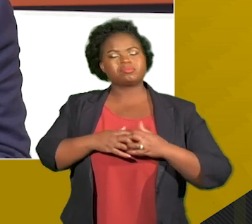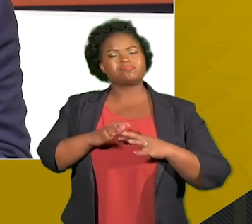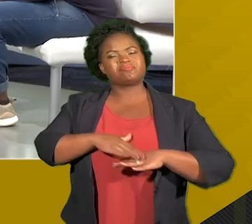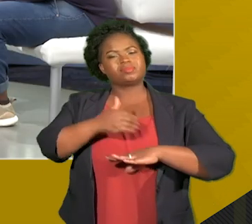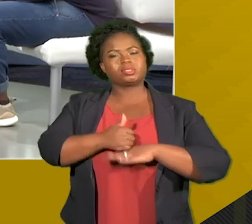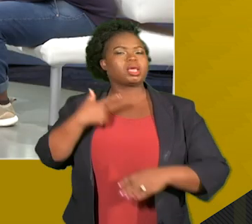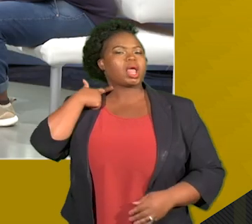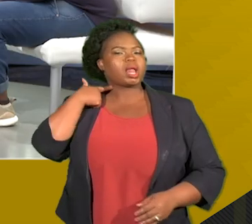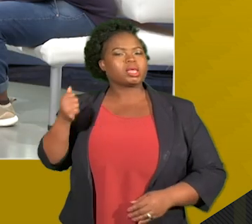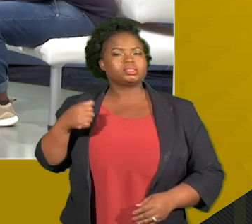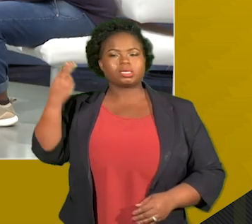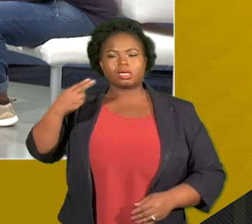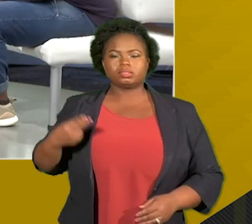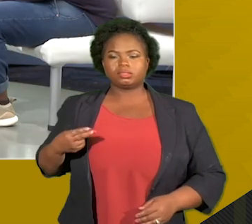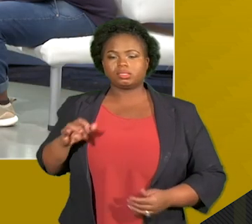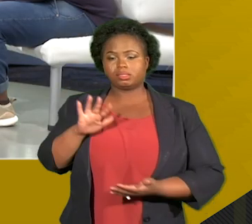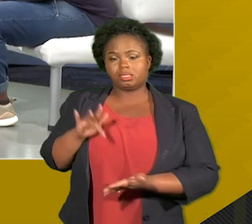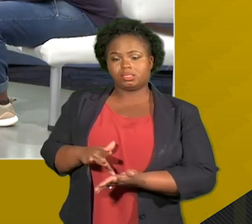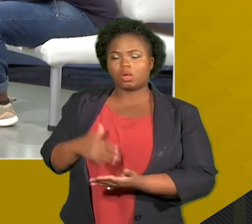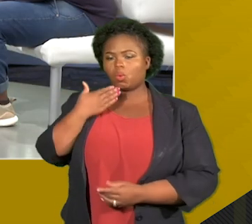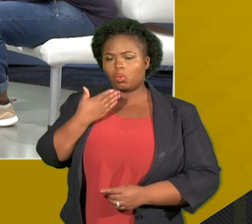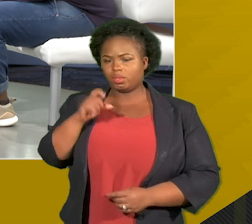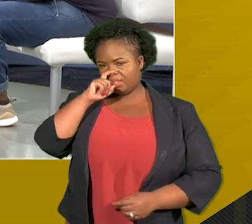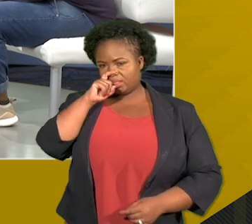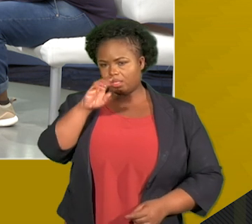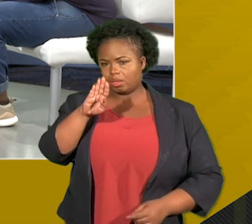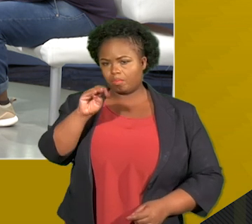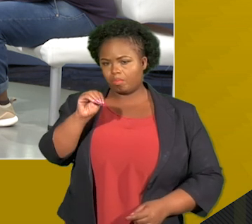Center, Sisbongi Lomo Mootloa.